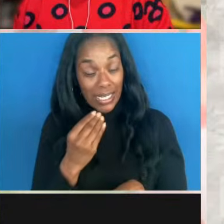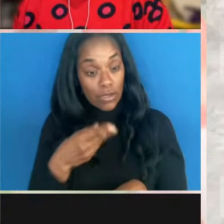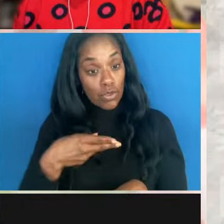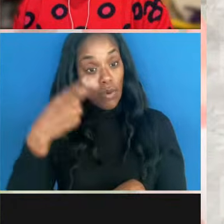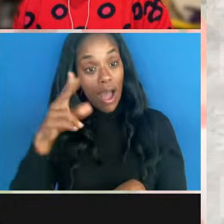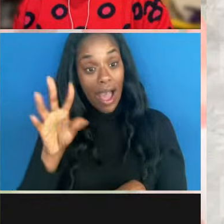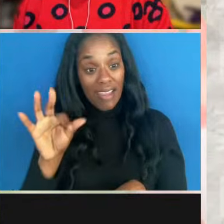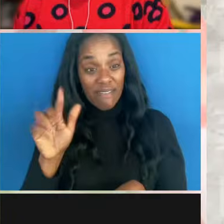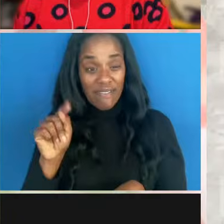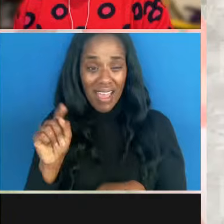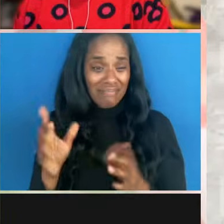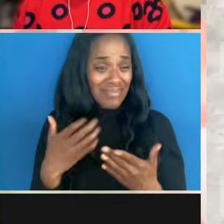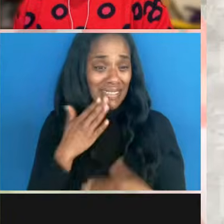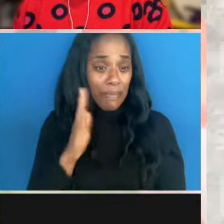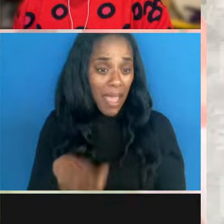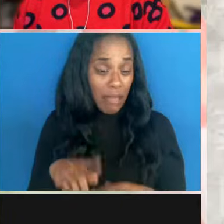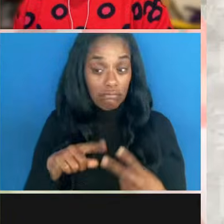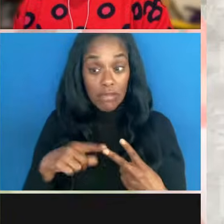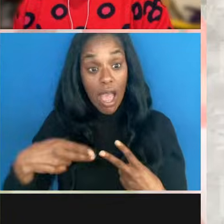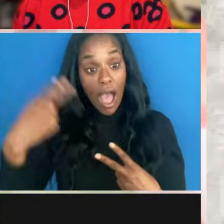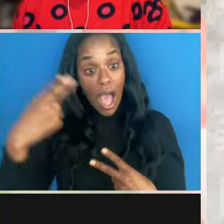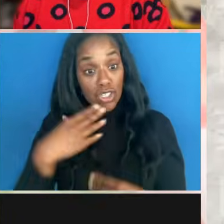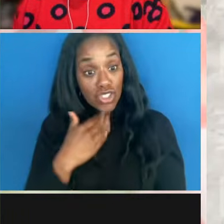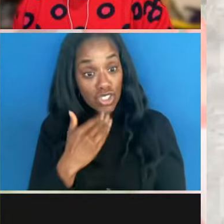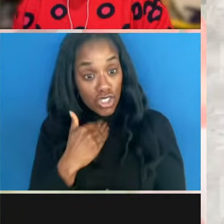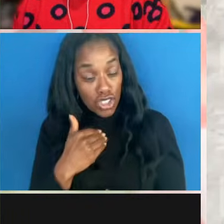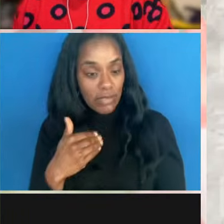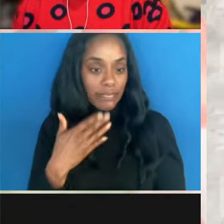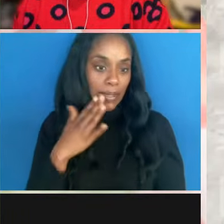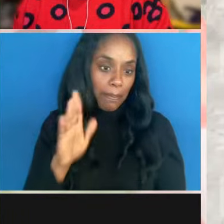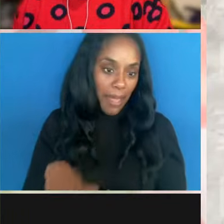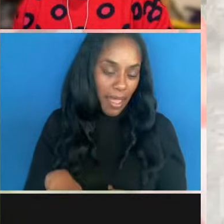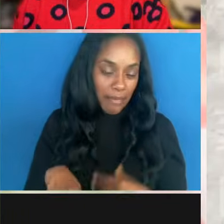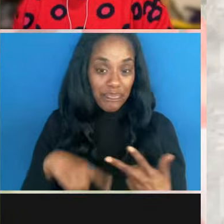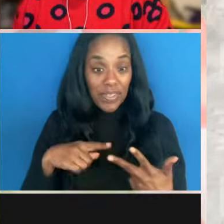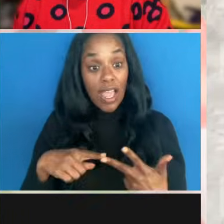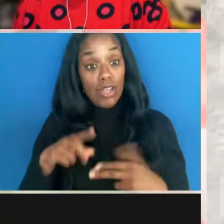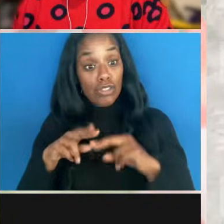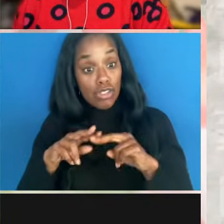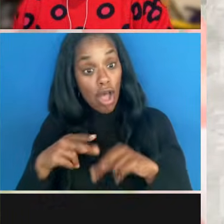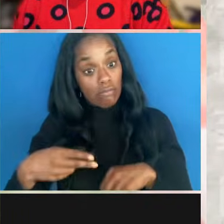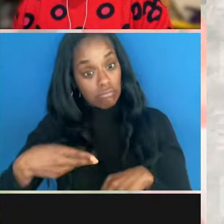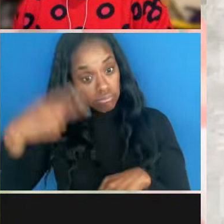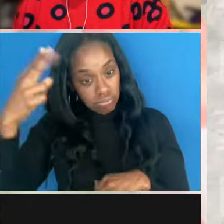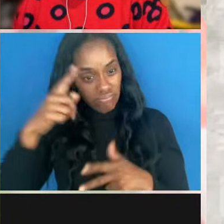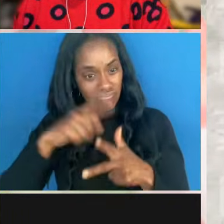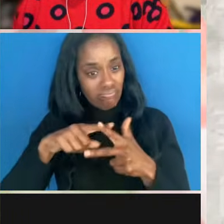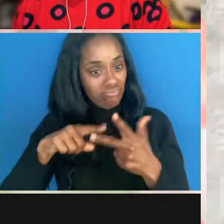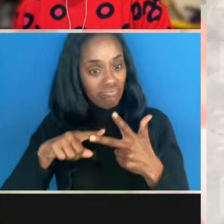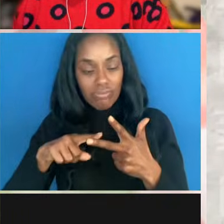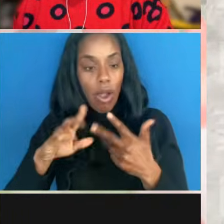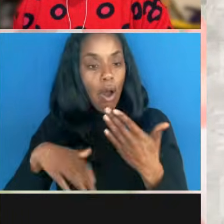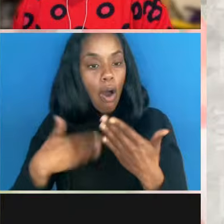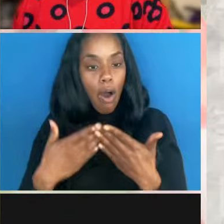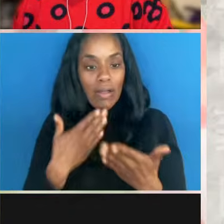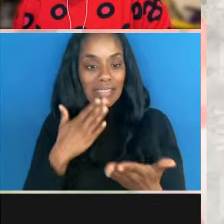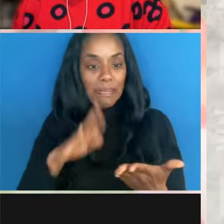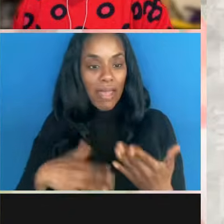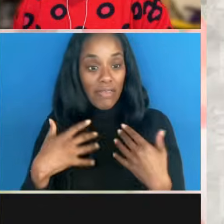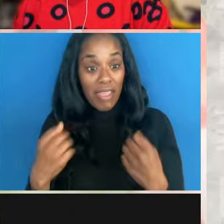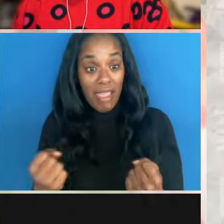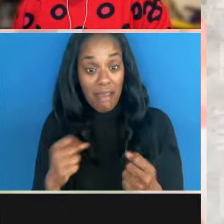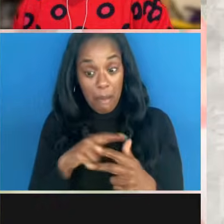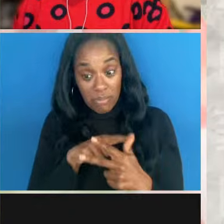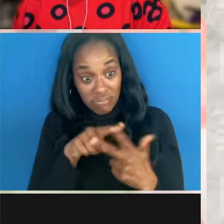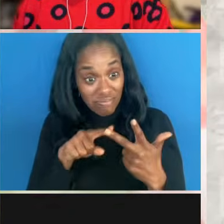that's too high in sugar is bad. Having a diet that is too high in salt is all bad for your health. But all these things